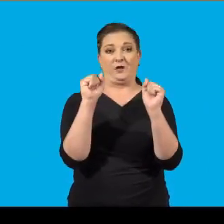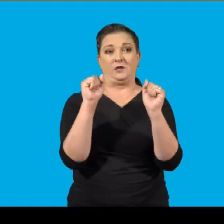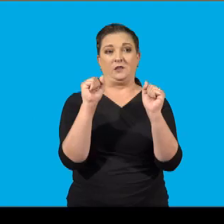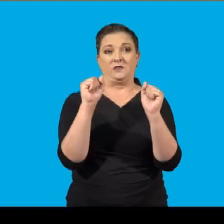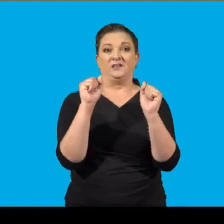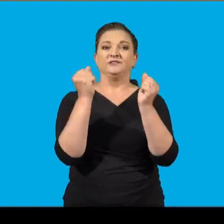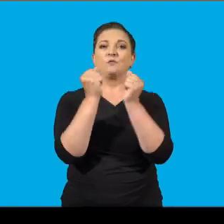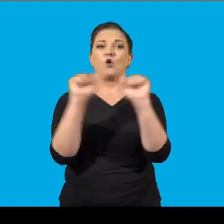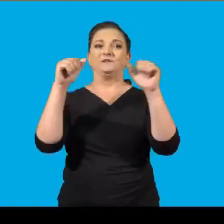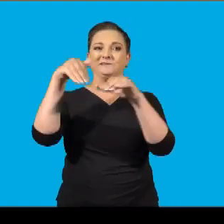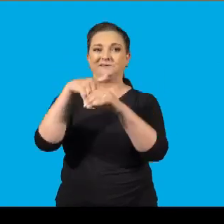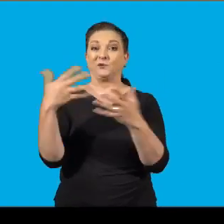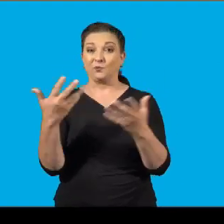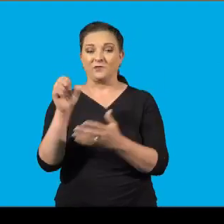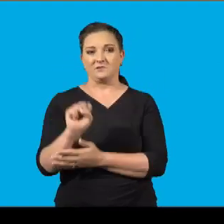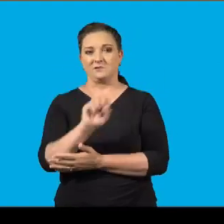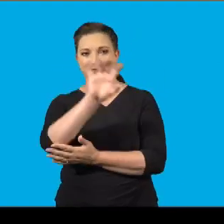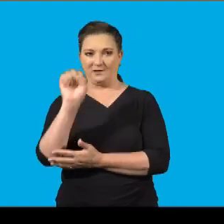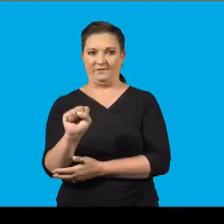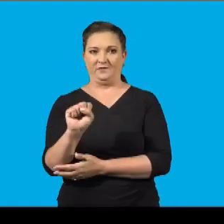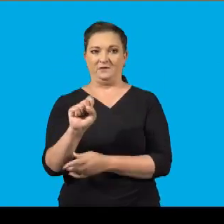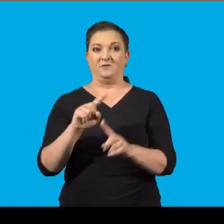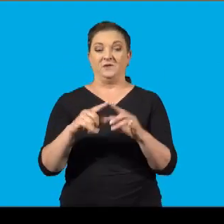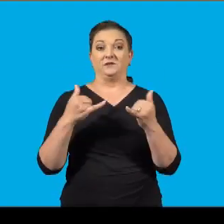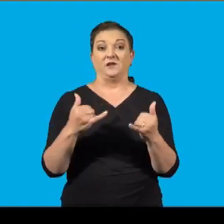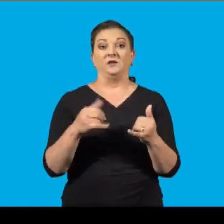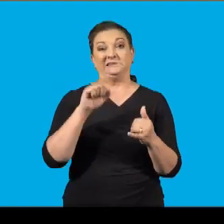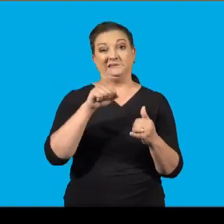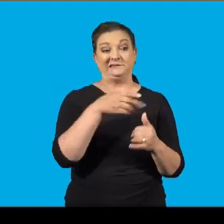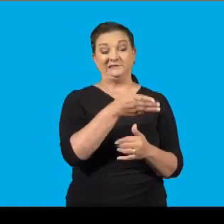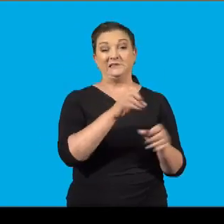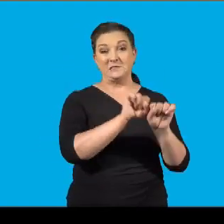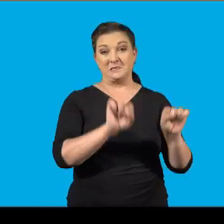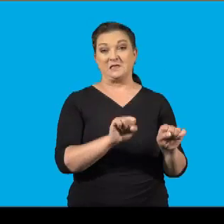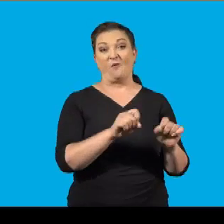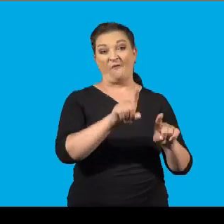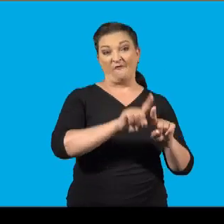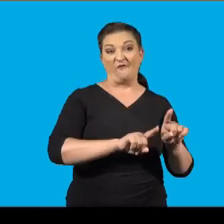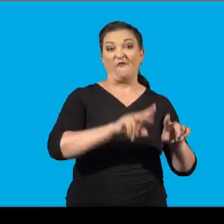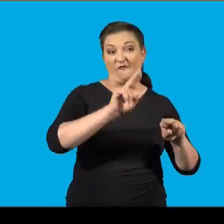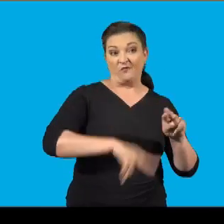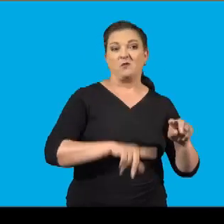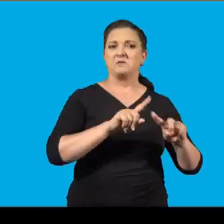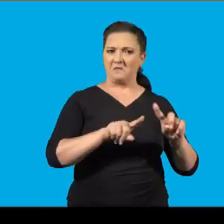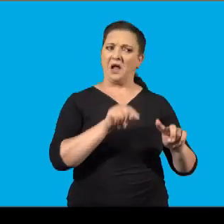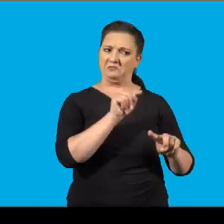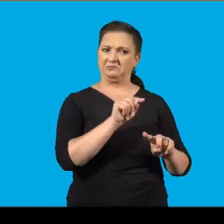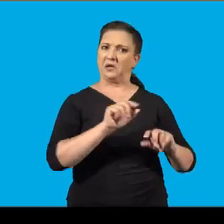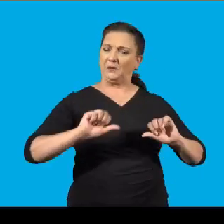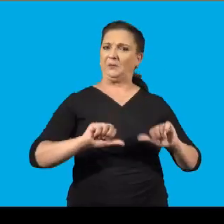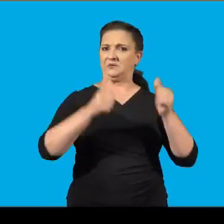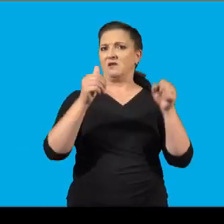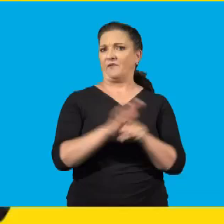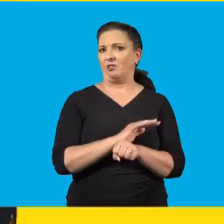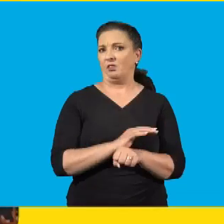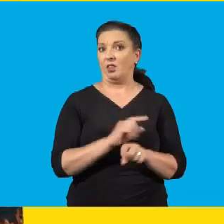and despite some flaws, is generally regarded as very successful. That is what the source says. But then you need